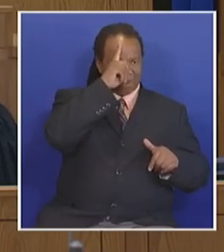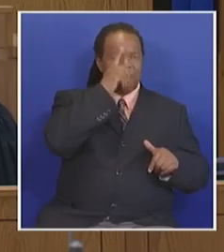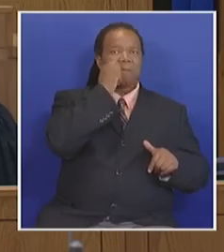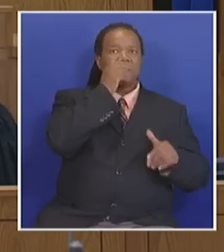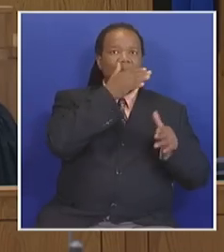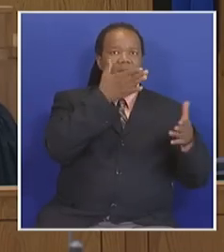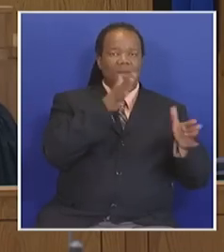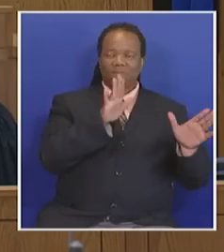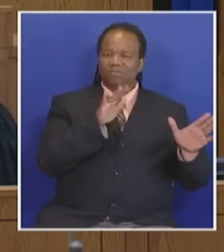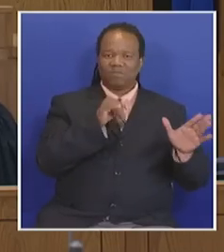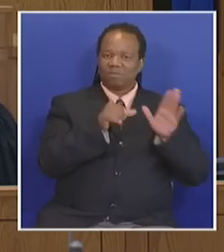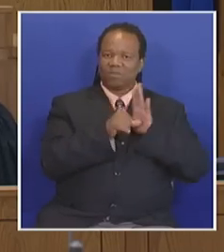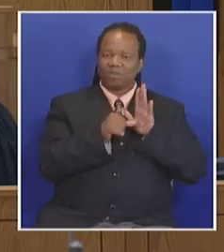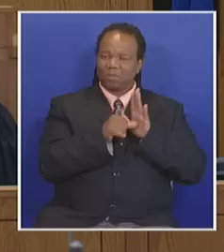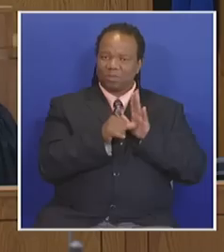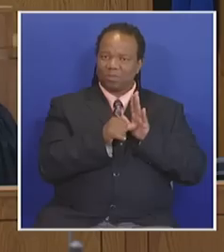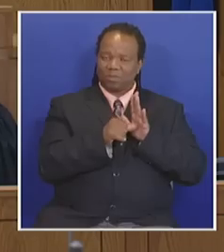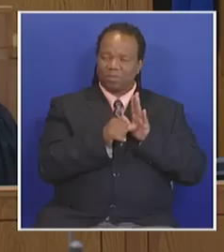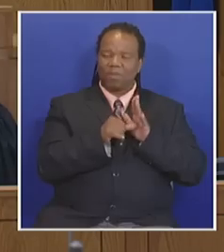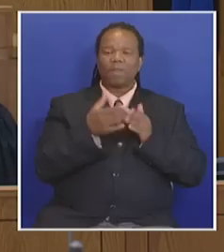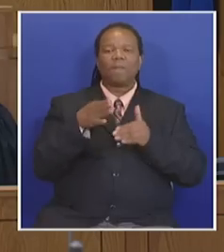because also remember, honorable members,